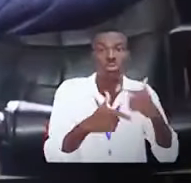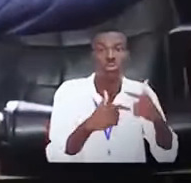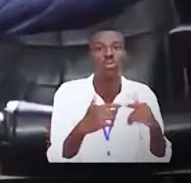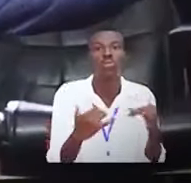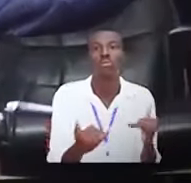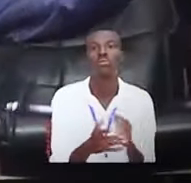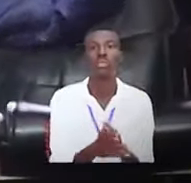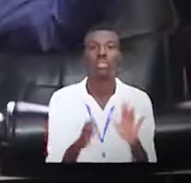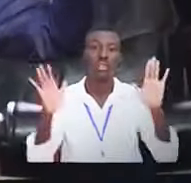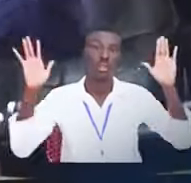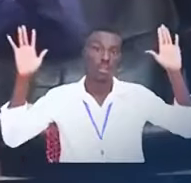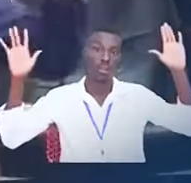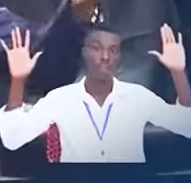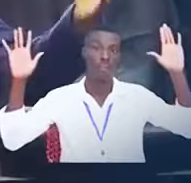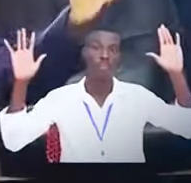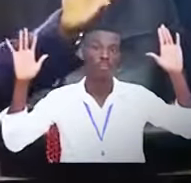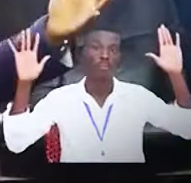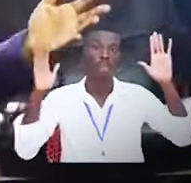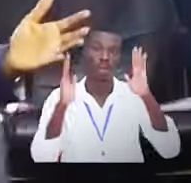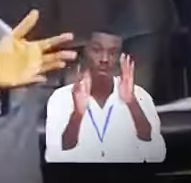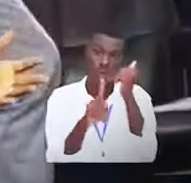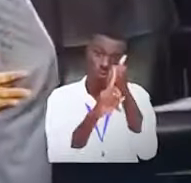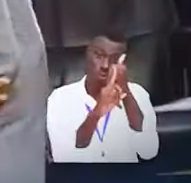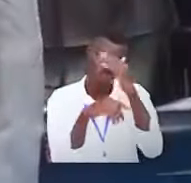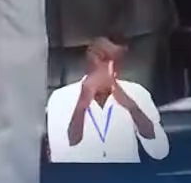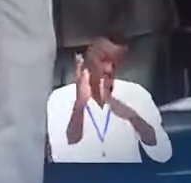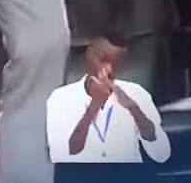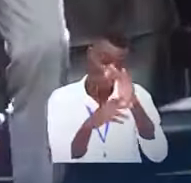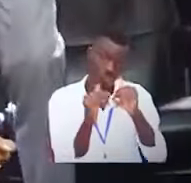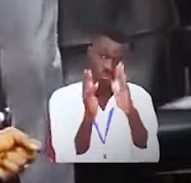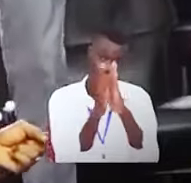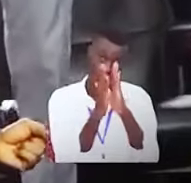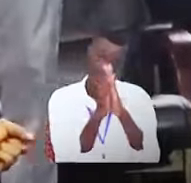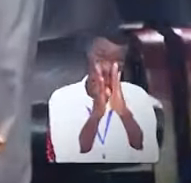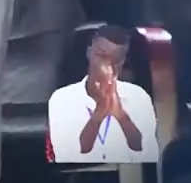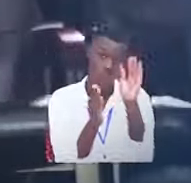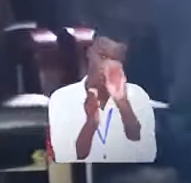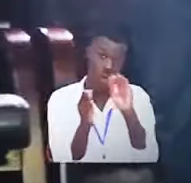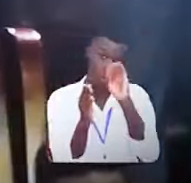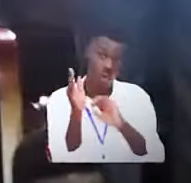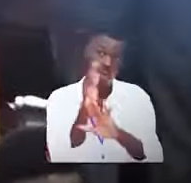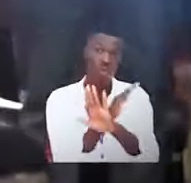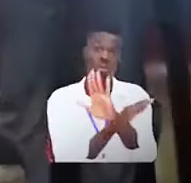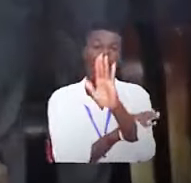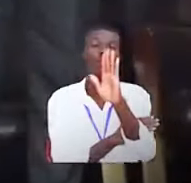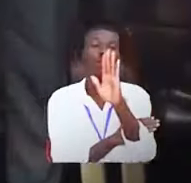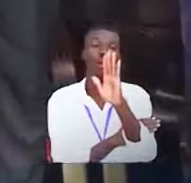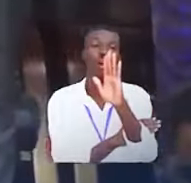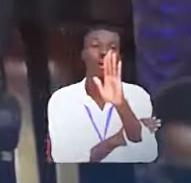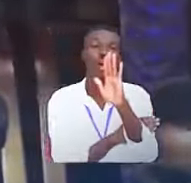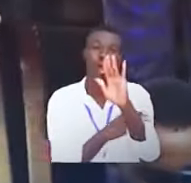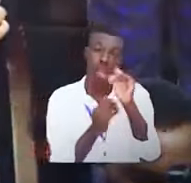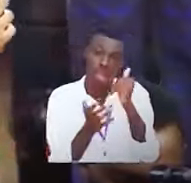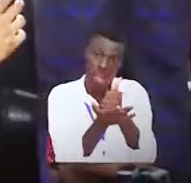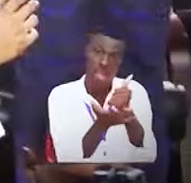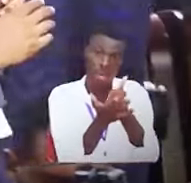hands and then begin to pray for yourself? Oh God. Oh